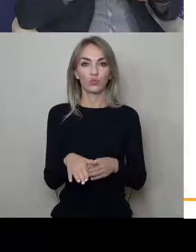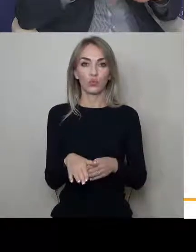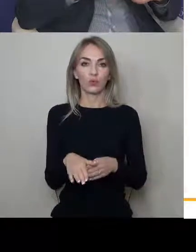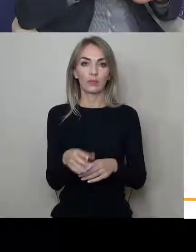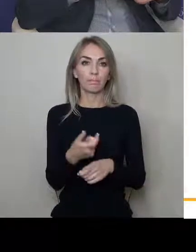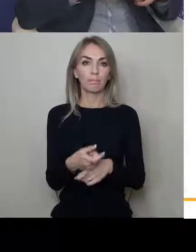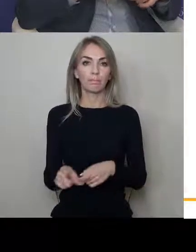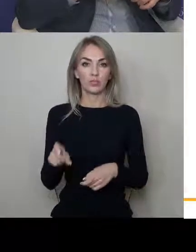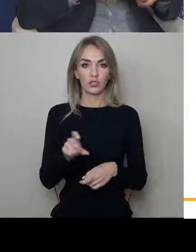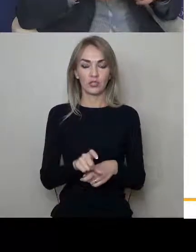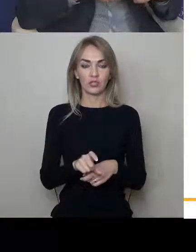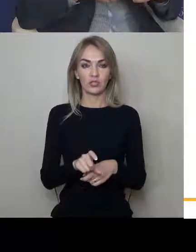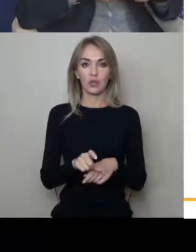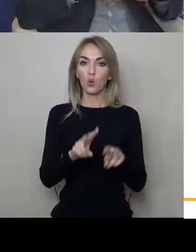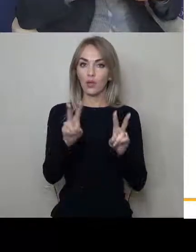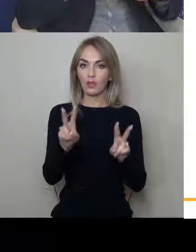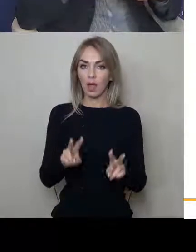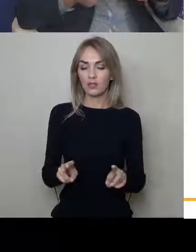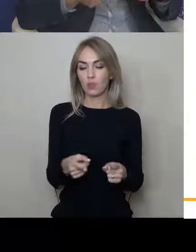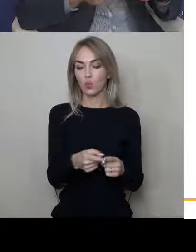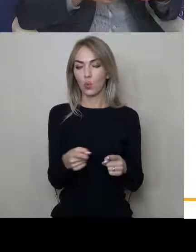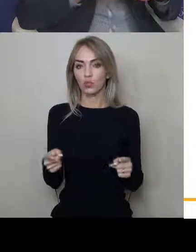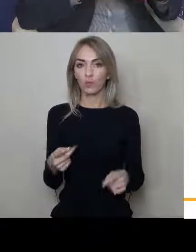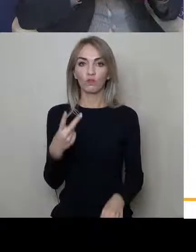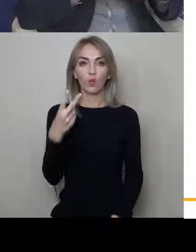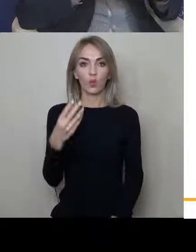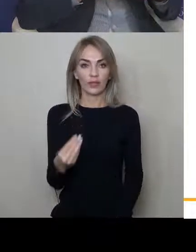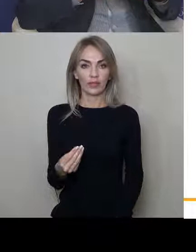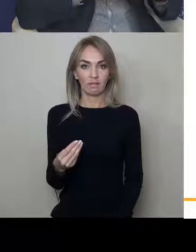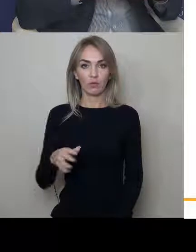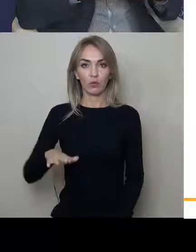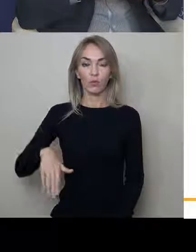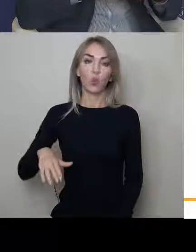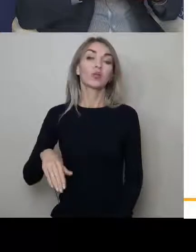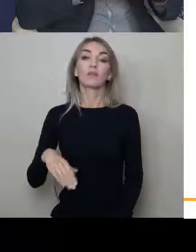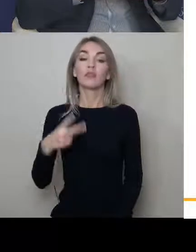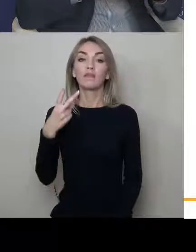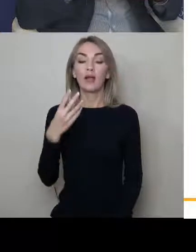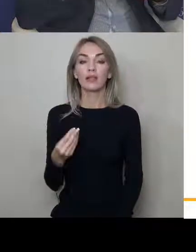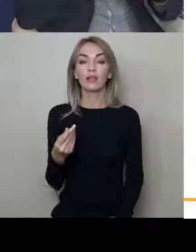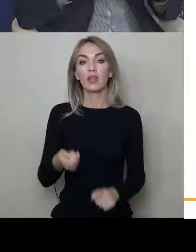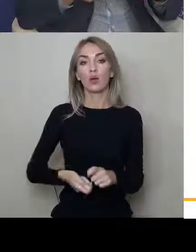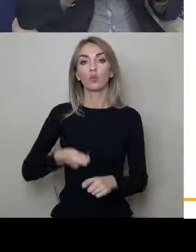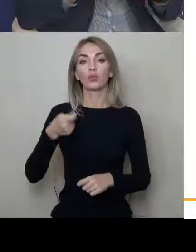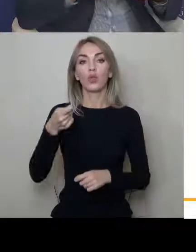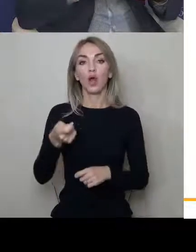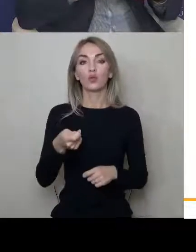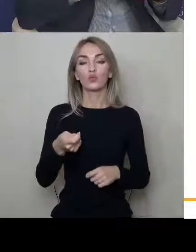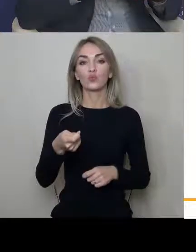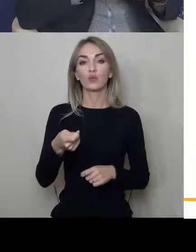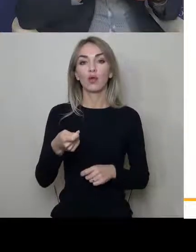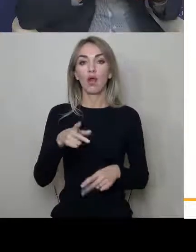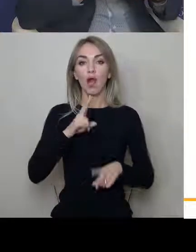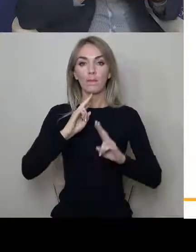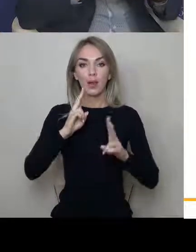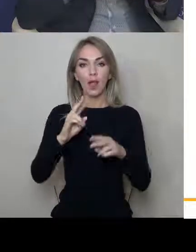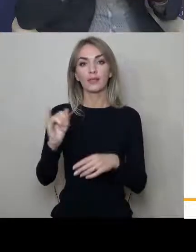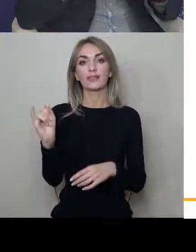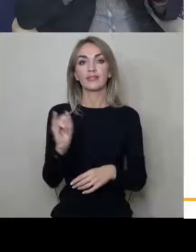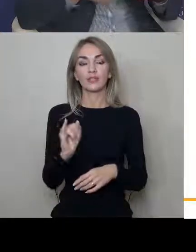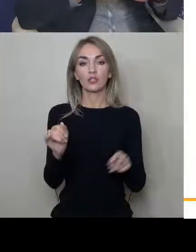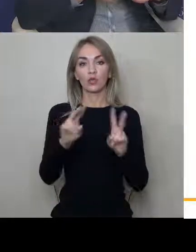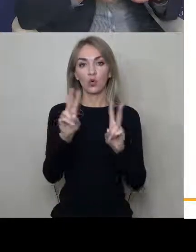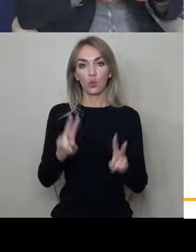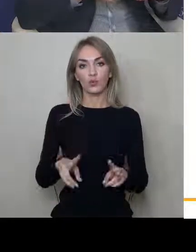established time frame, though in practice sometimes it happens. Well, normally though the court handle these disputes in the course of 2 days. You